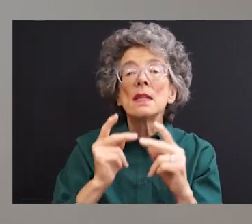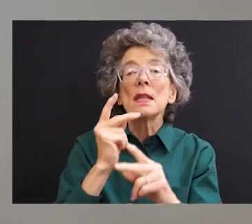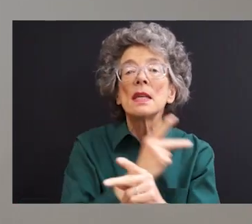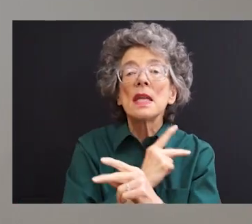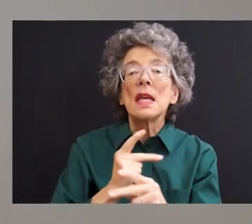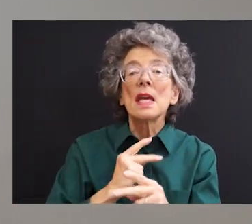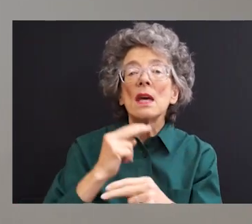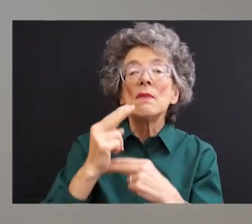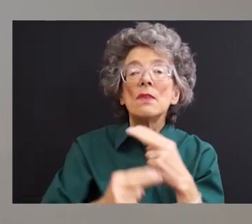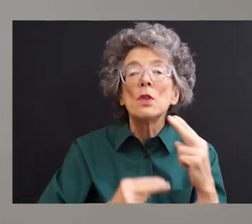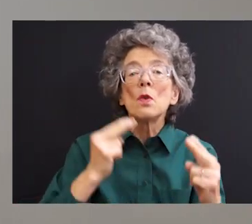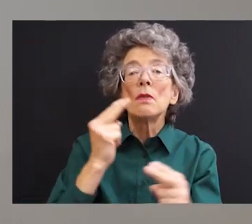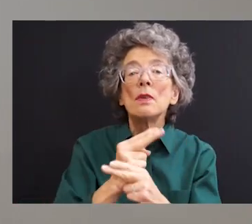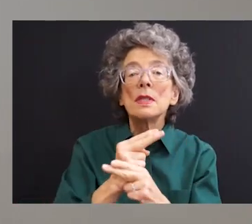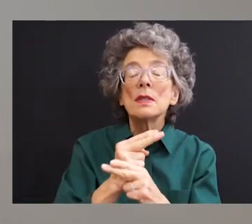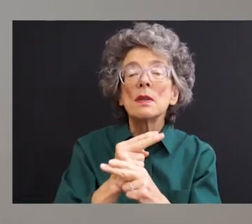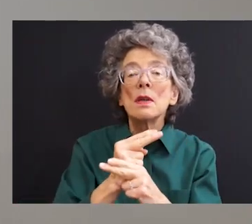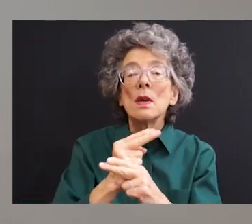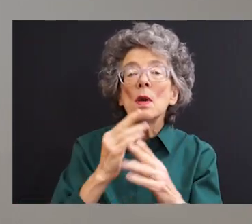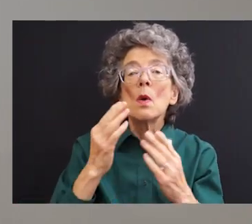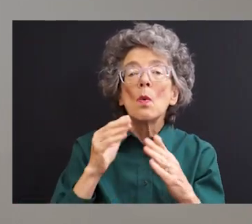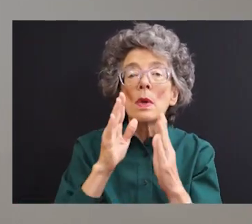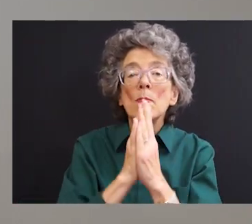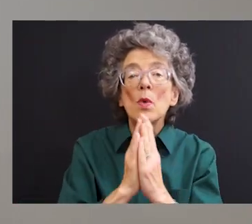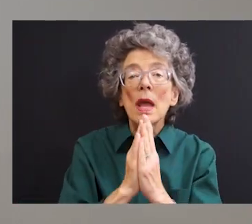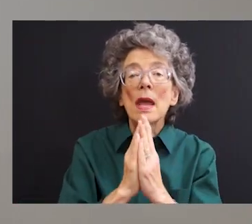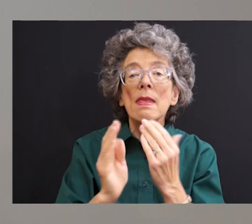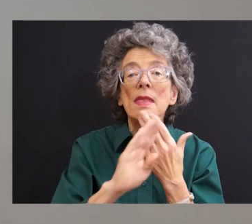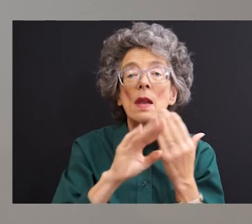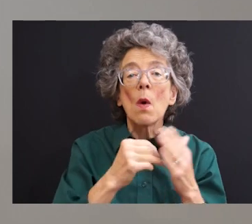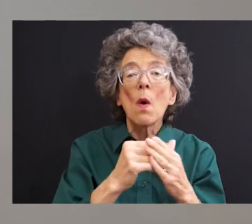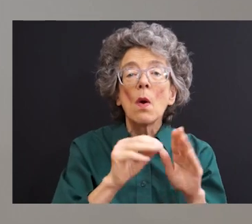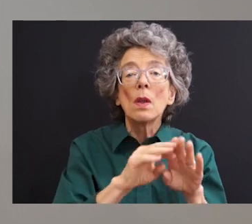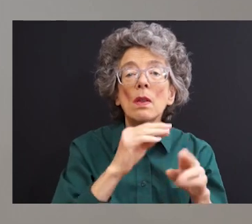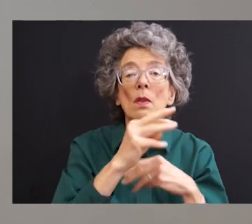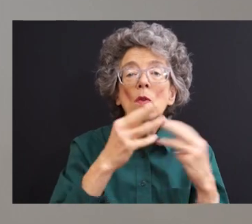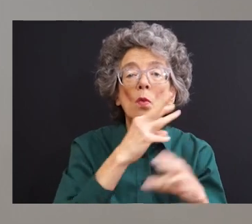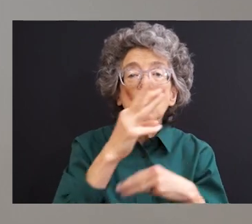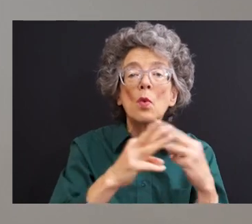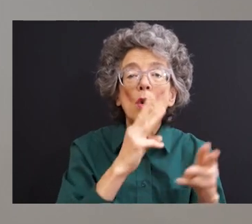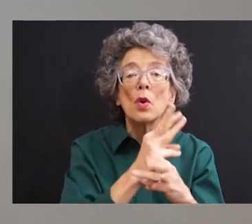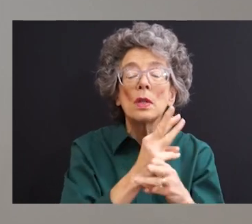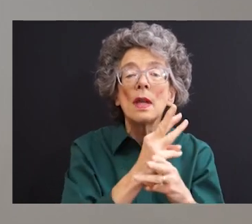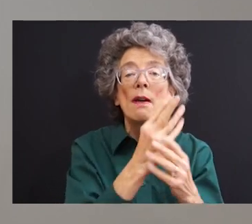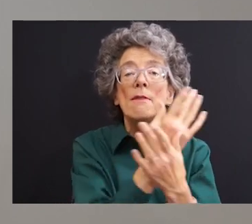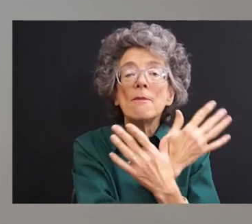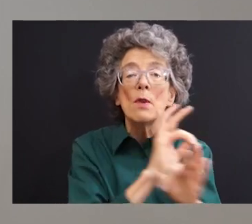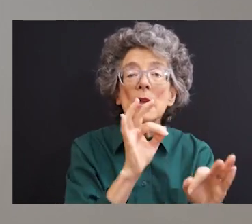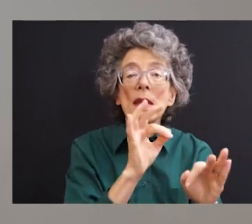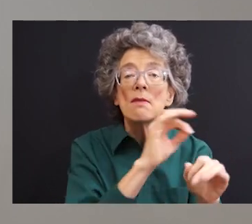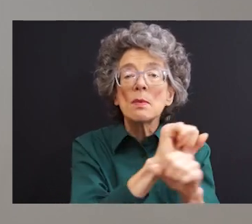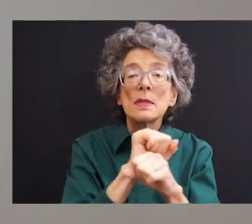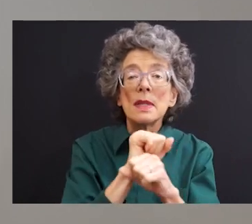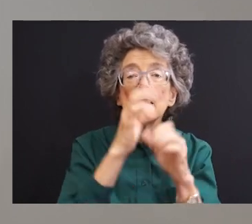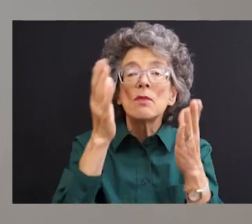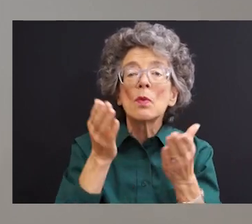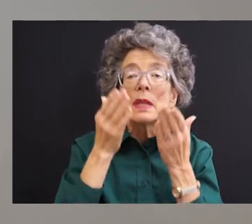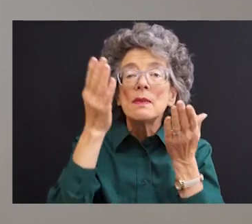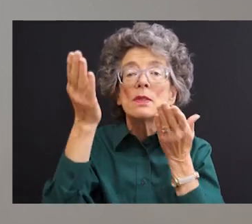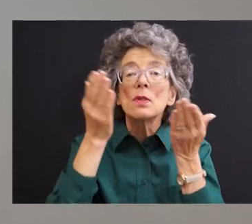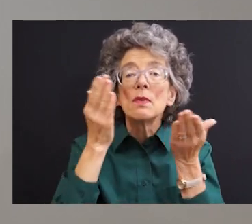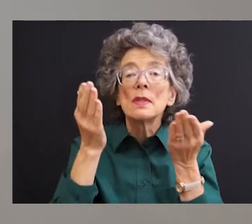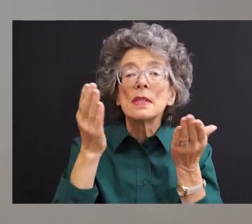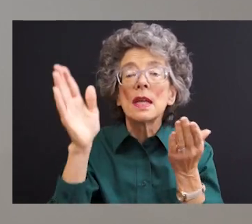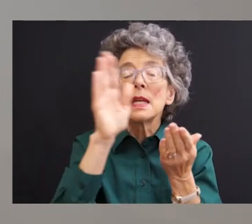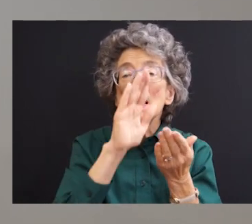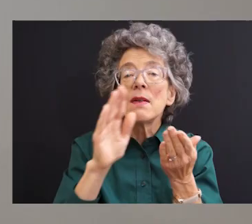we pray, that the whole creation, set free from slavery, may render your majesty service, and ceaselessly